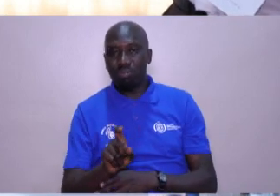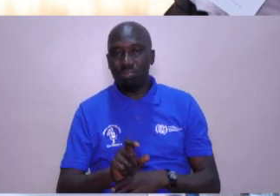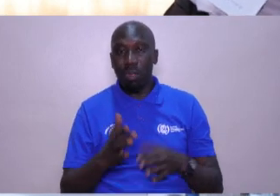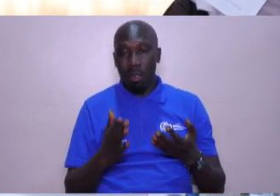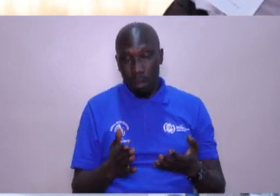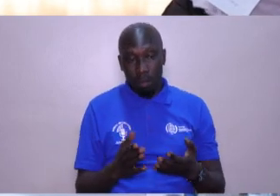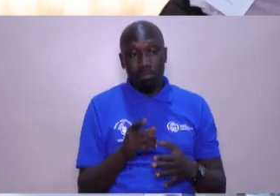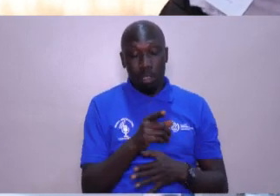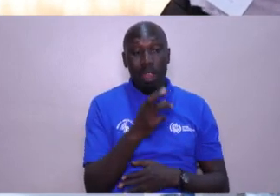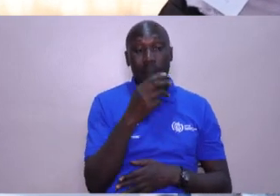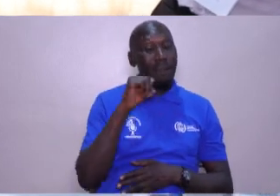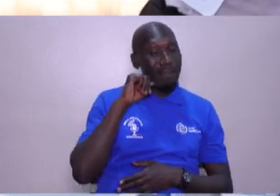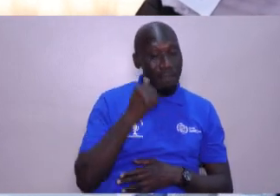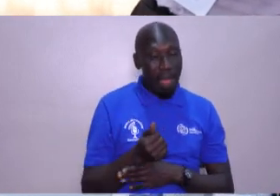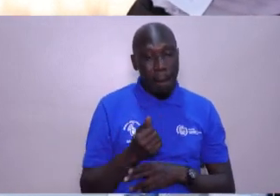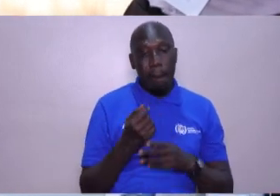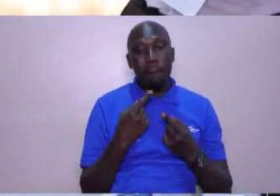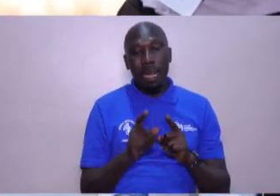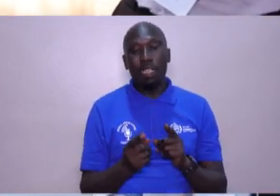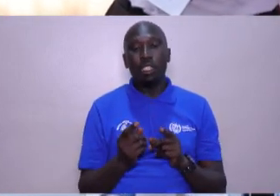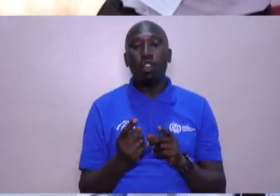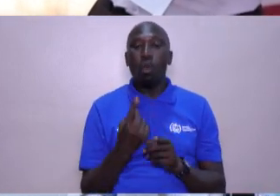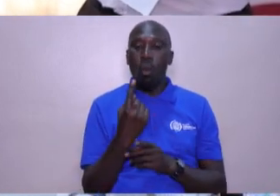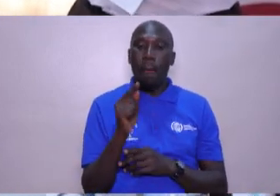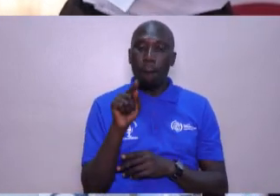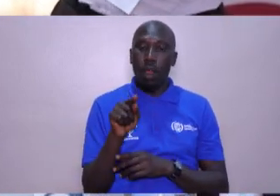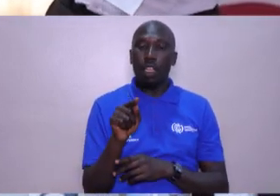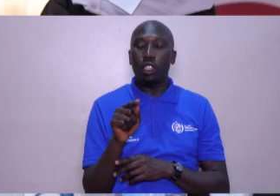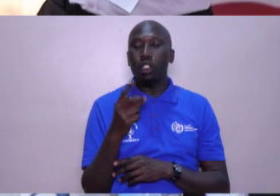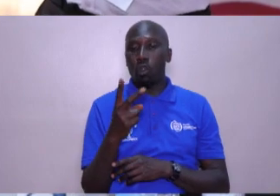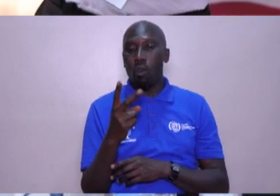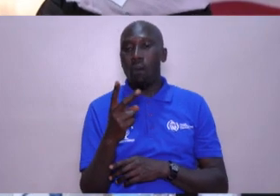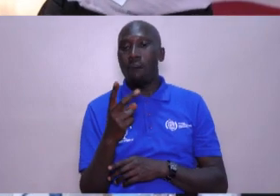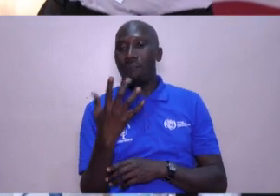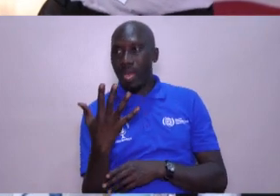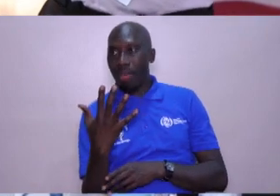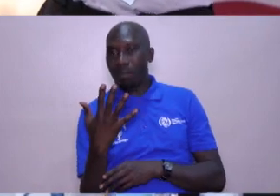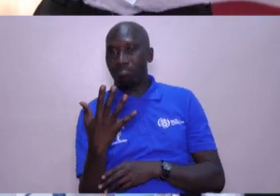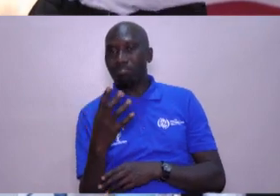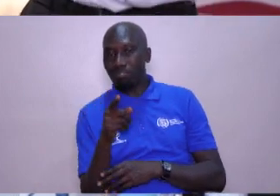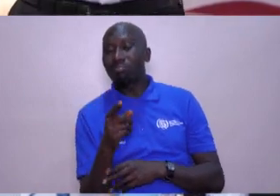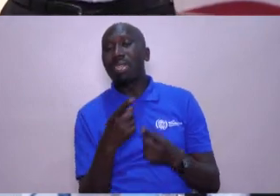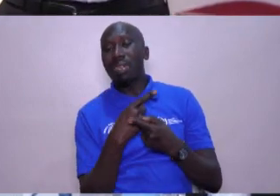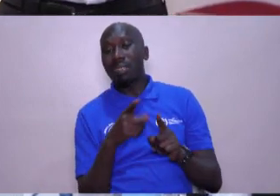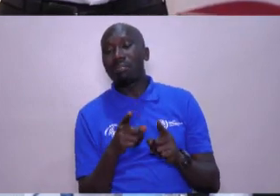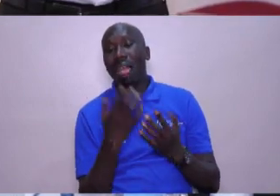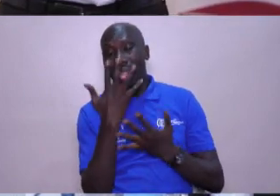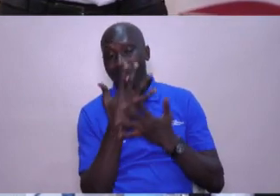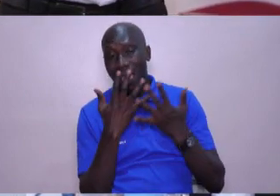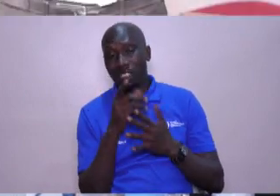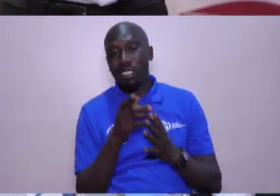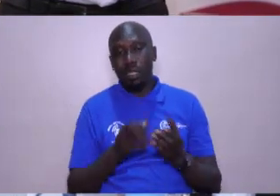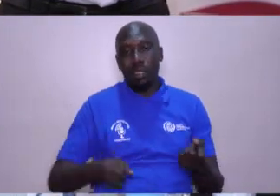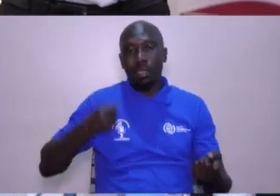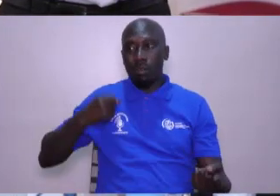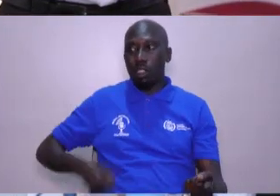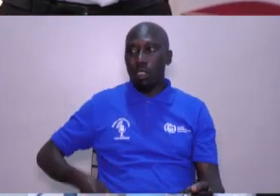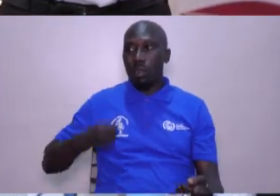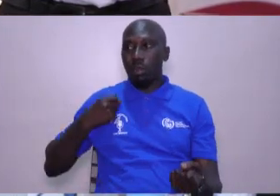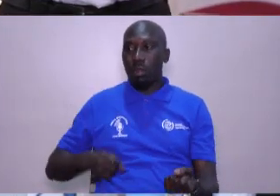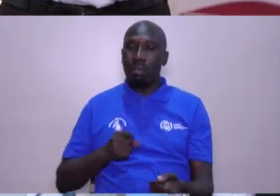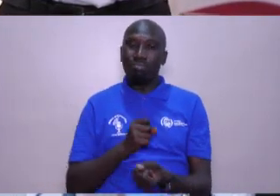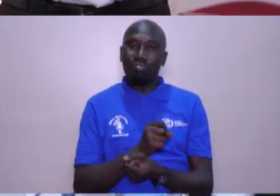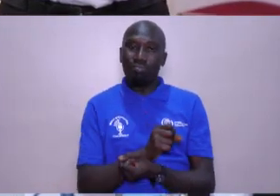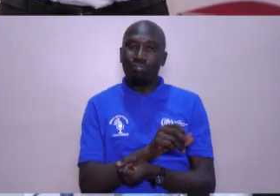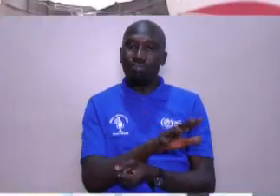the other one, in 1.24, I think. Down. 1.25. Yes. This one. Now this is sprinkling. Is that